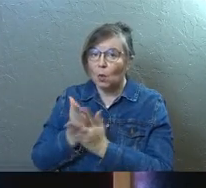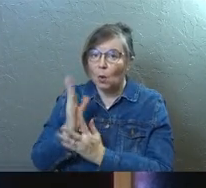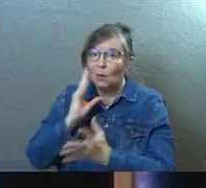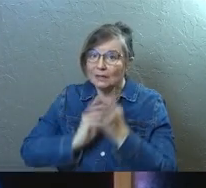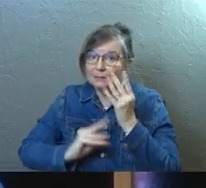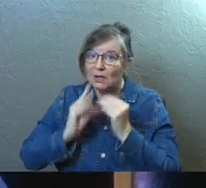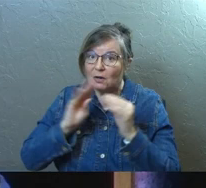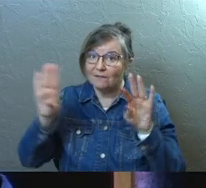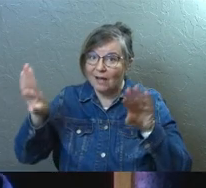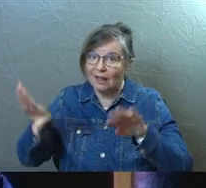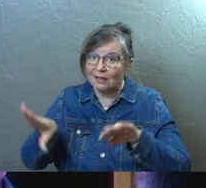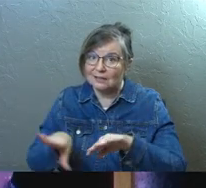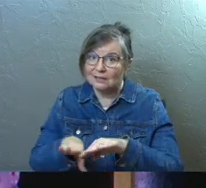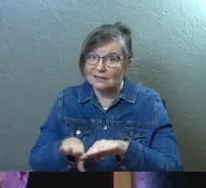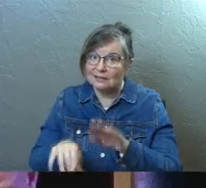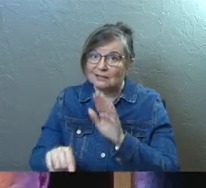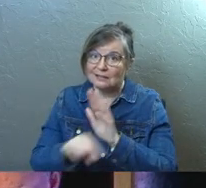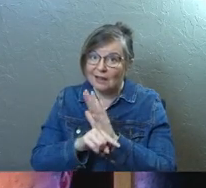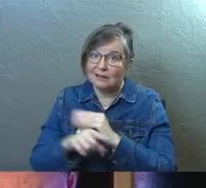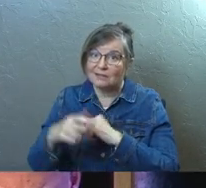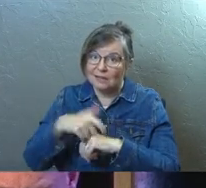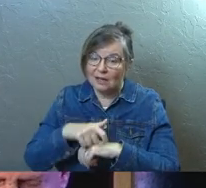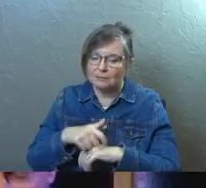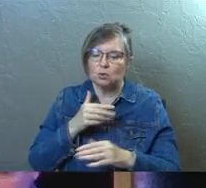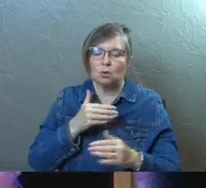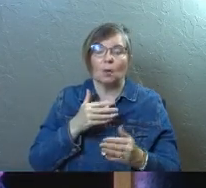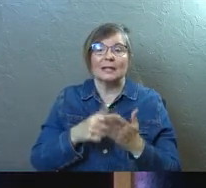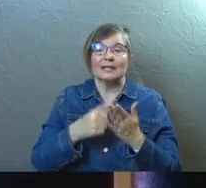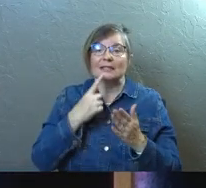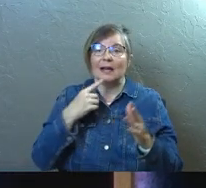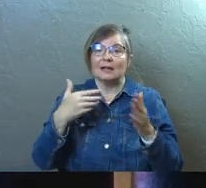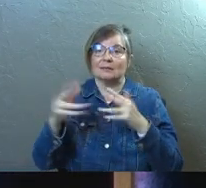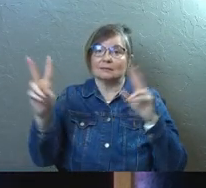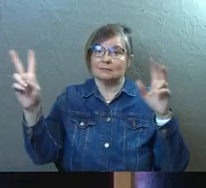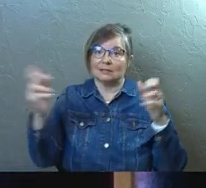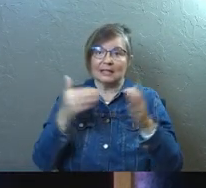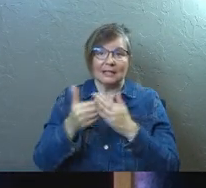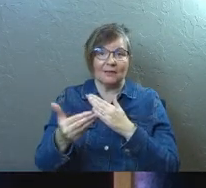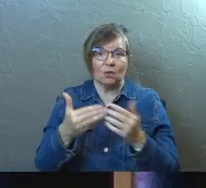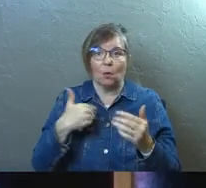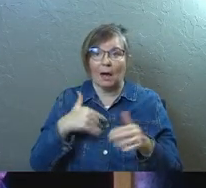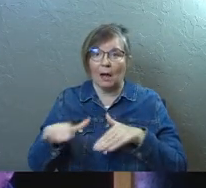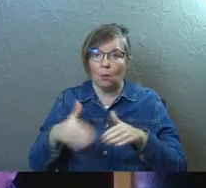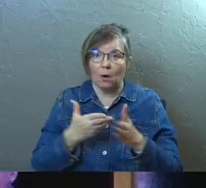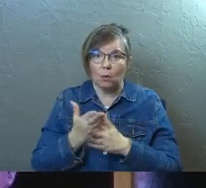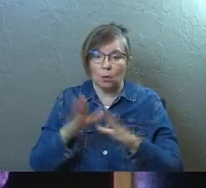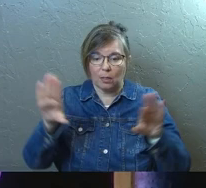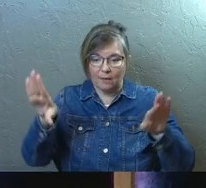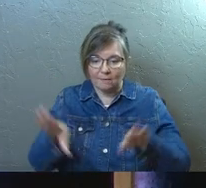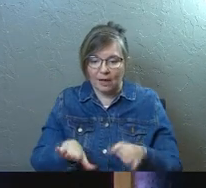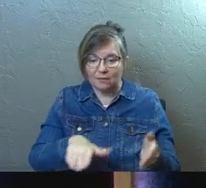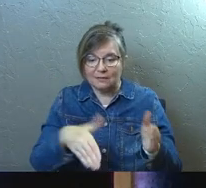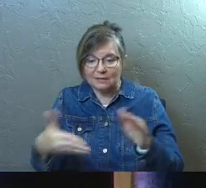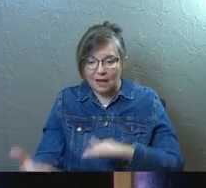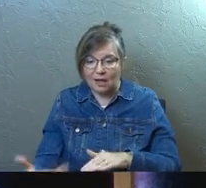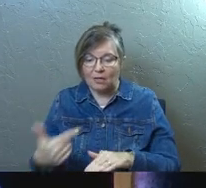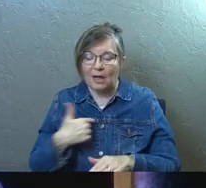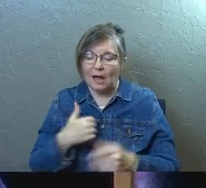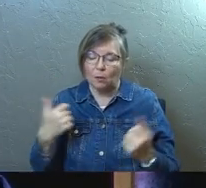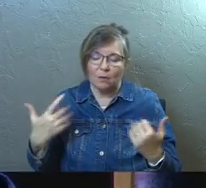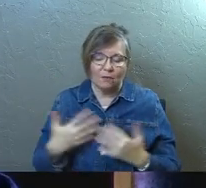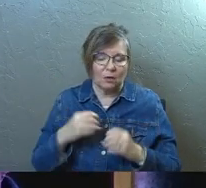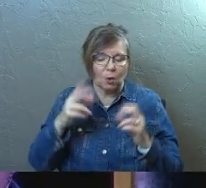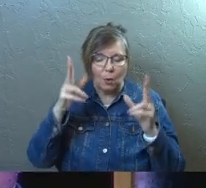through the valleys. Even though I walk through the valley of the shadow of death, I will fear no evil, for you are with me. Your rod